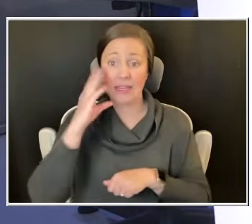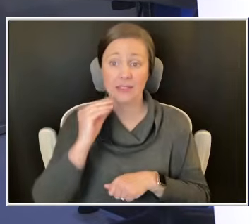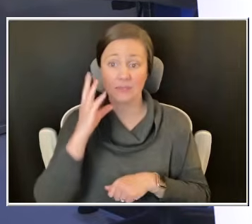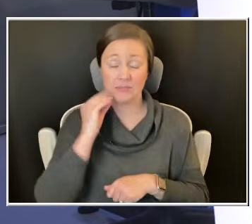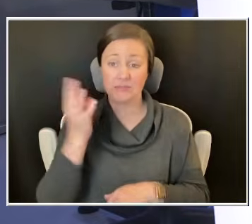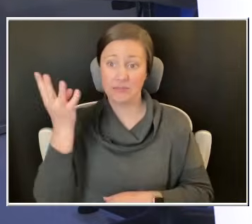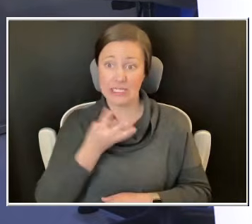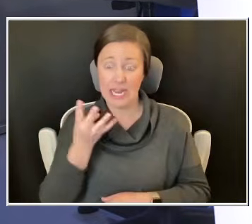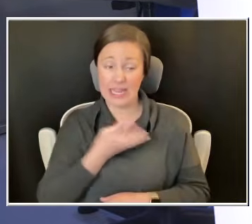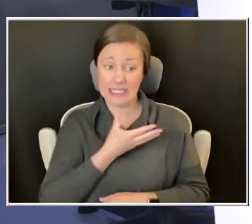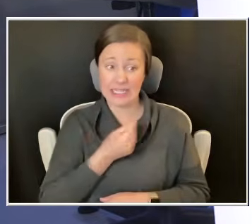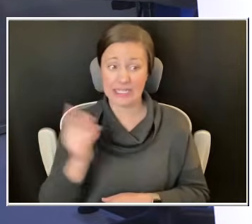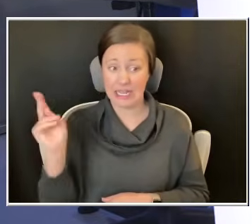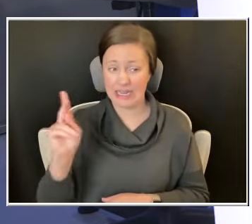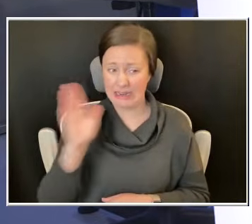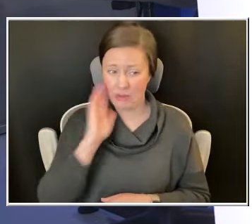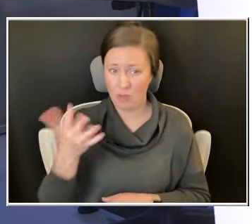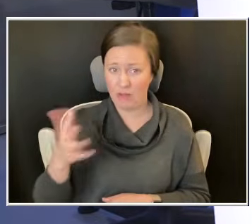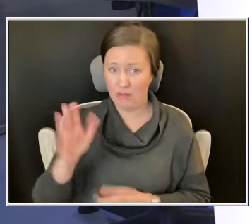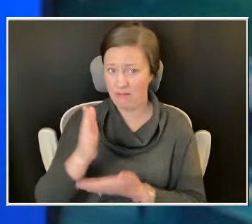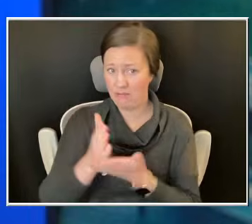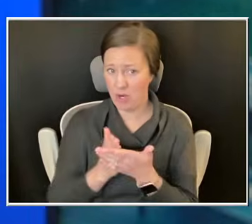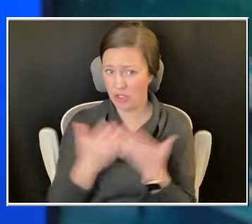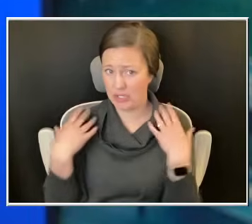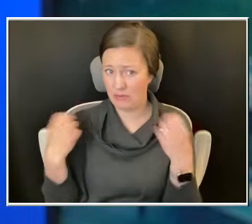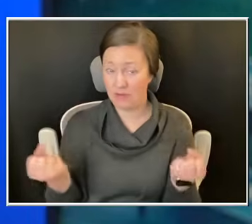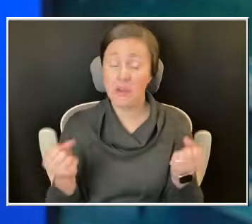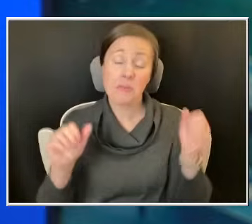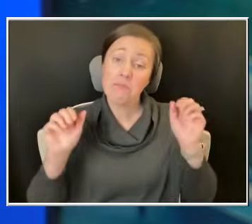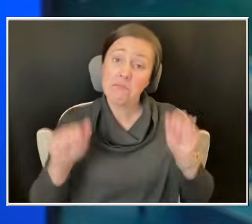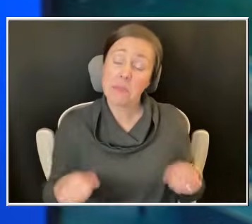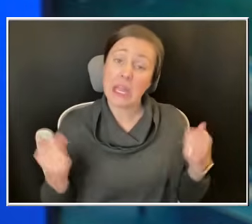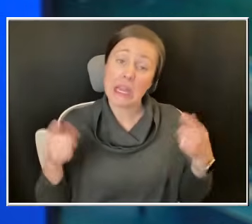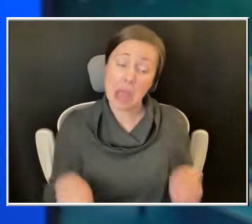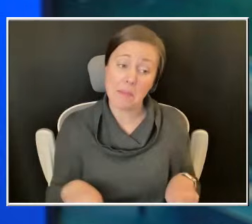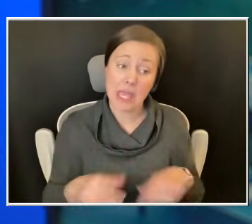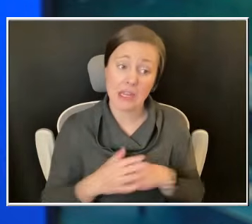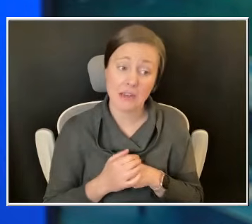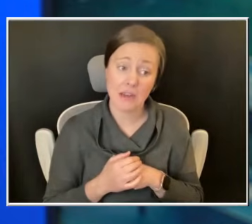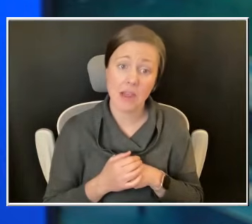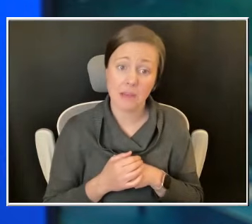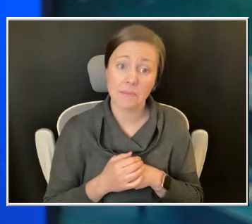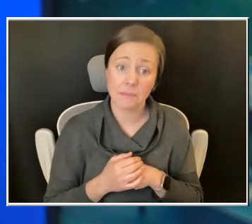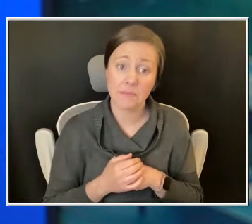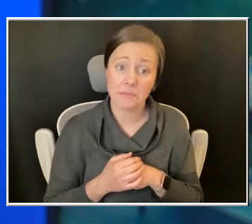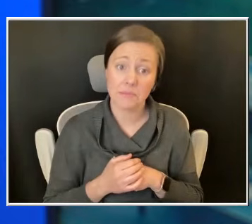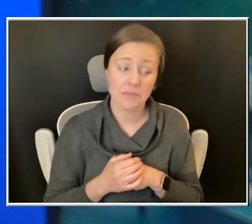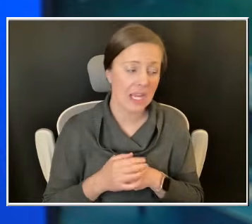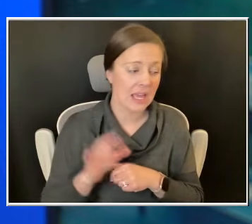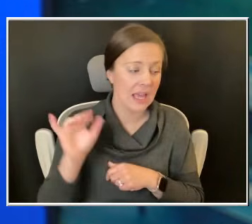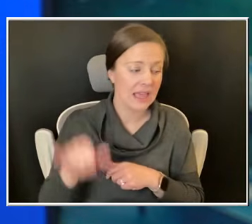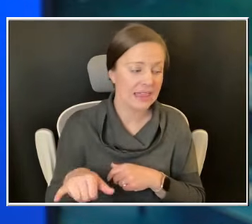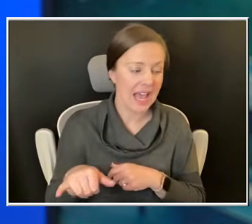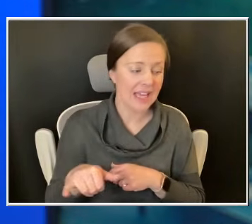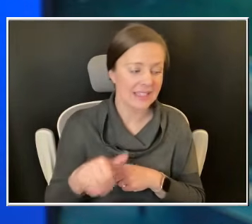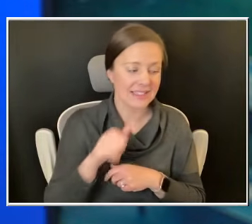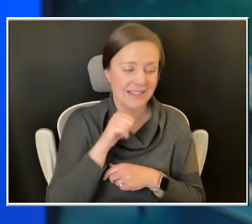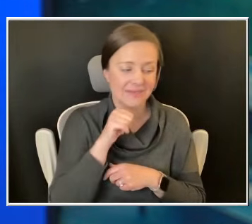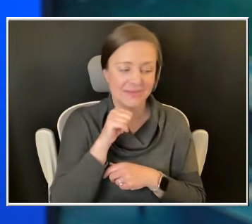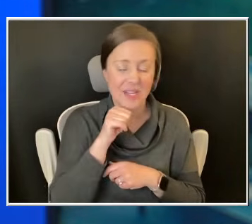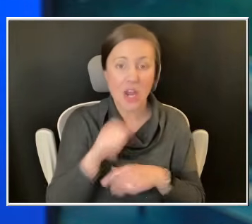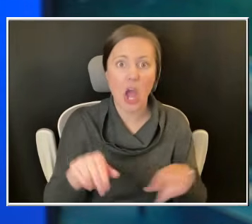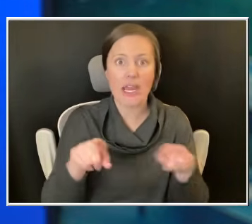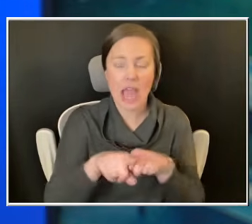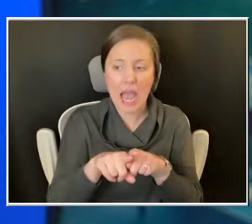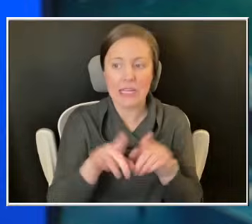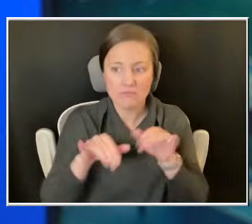will partially recover. It can happen. So that would be less common in a scenario like Brie's, but